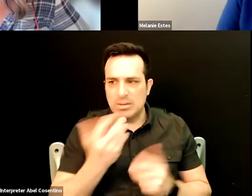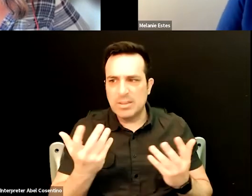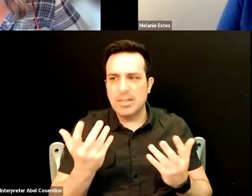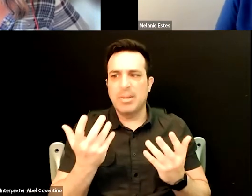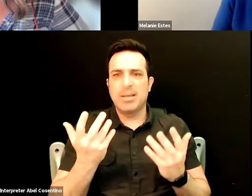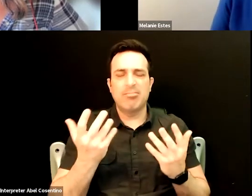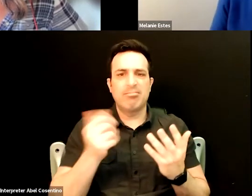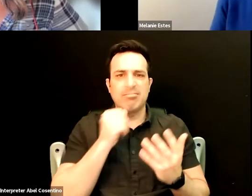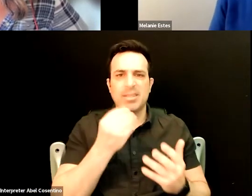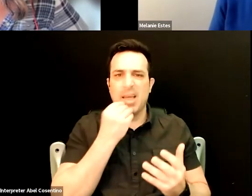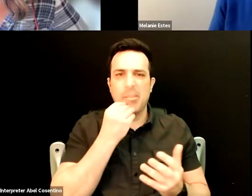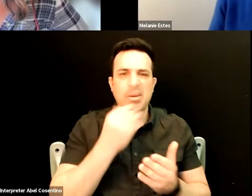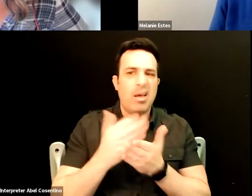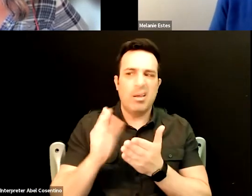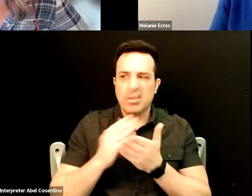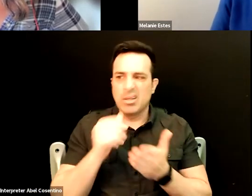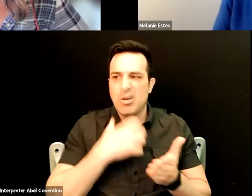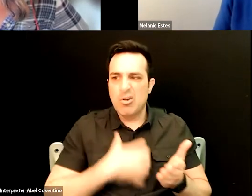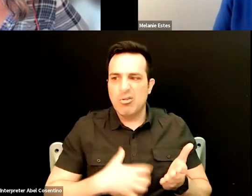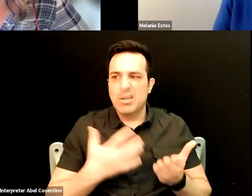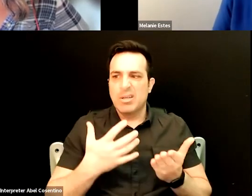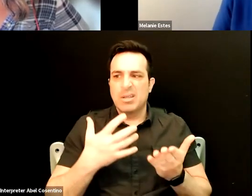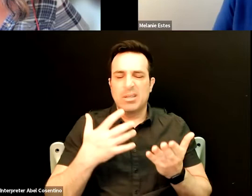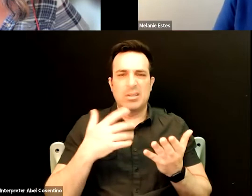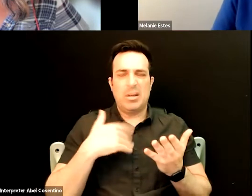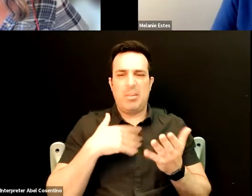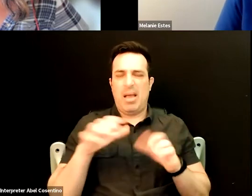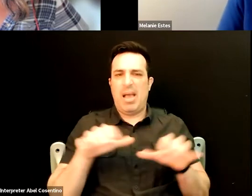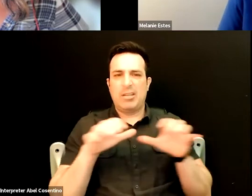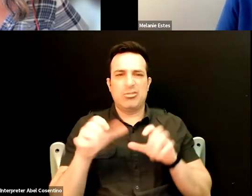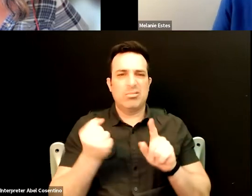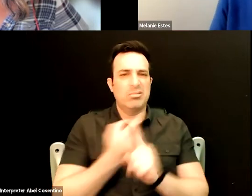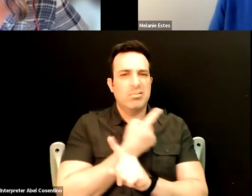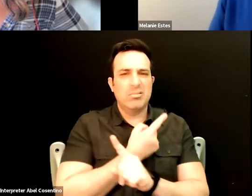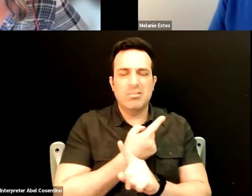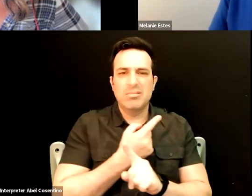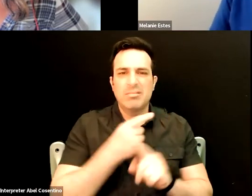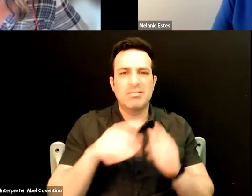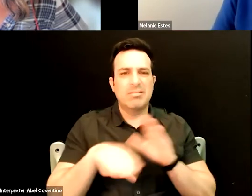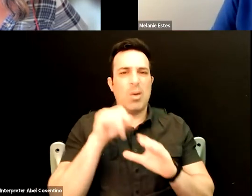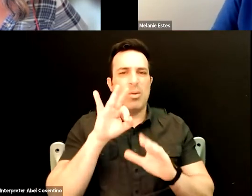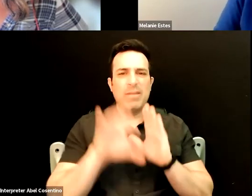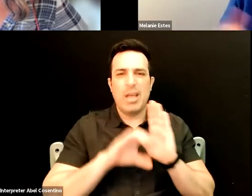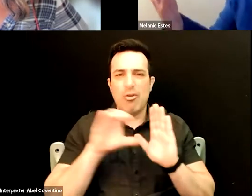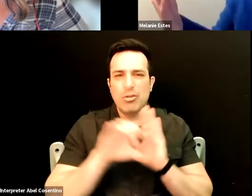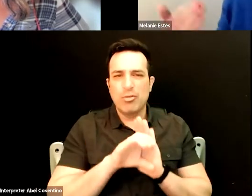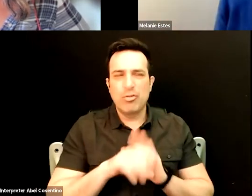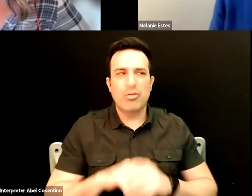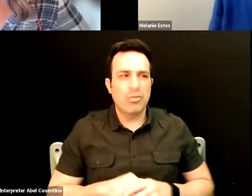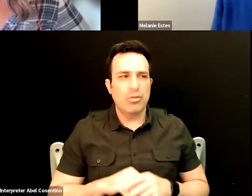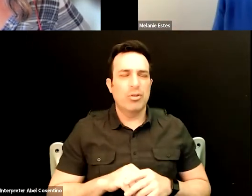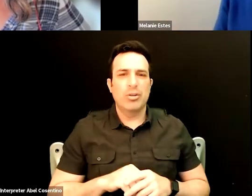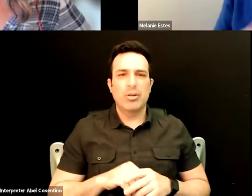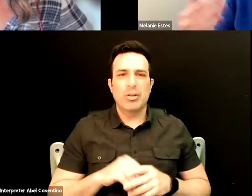have an appetite. I was acting very erratically, very out of character, very 1 minute